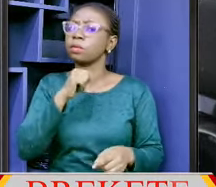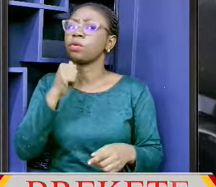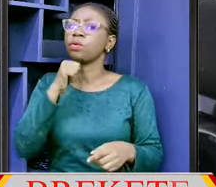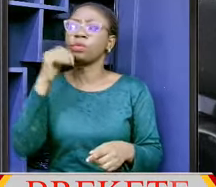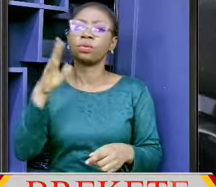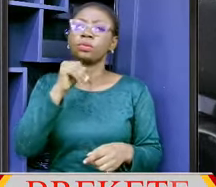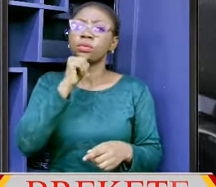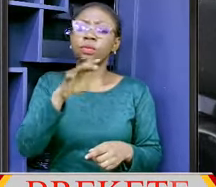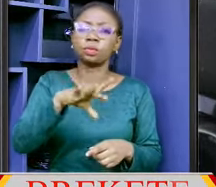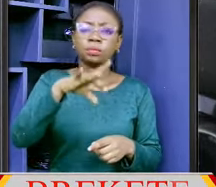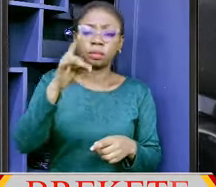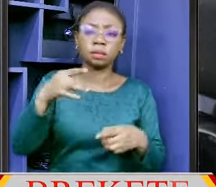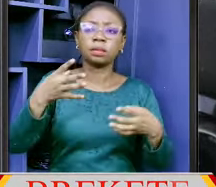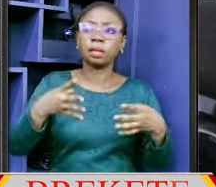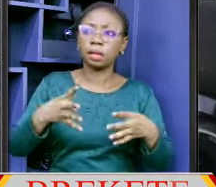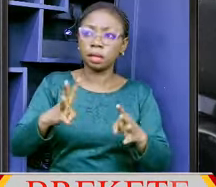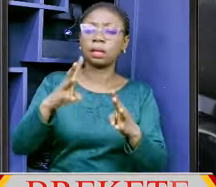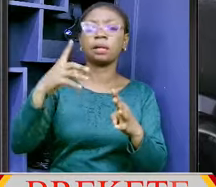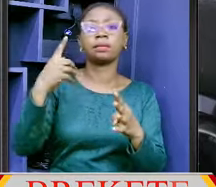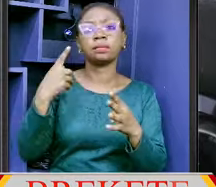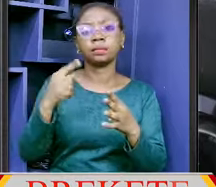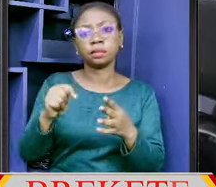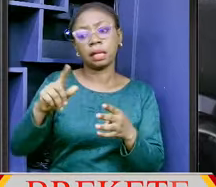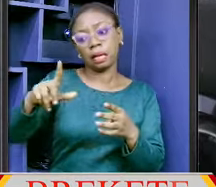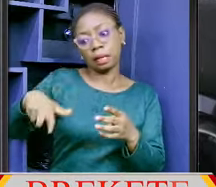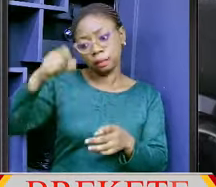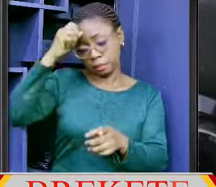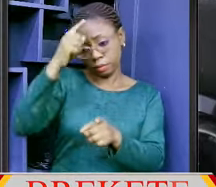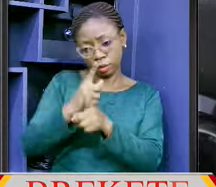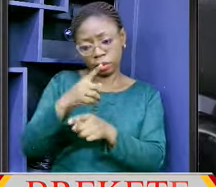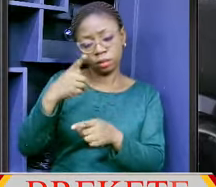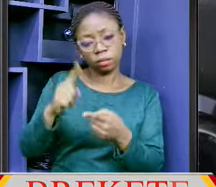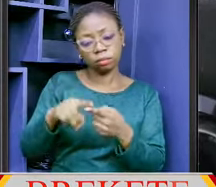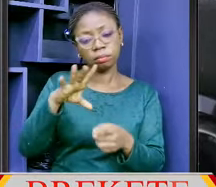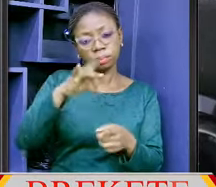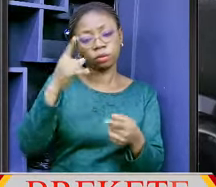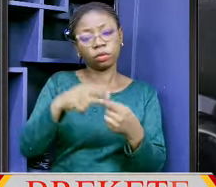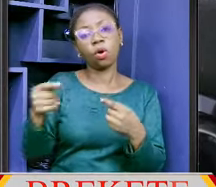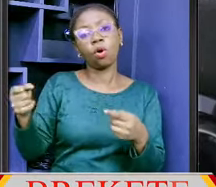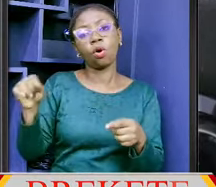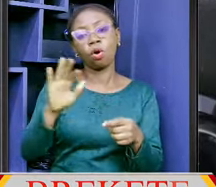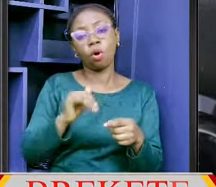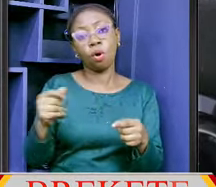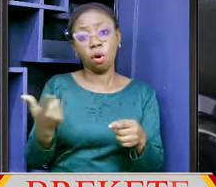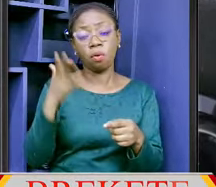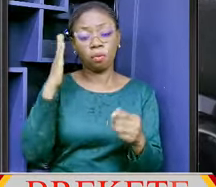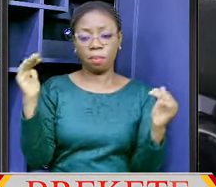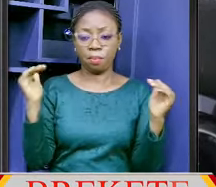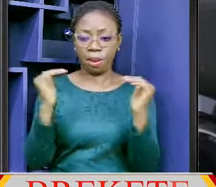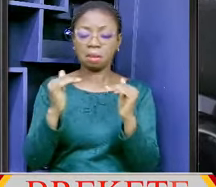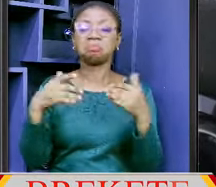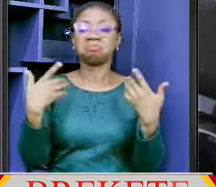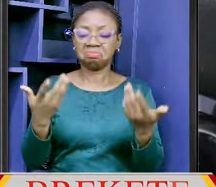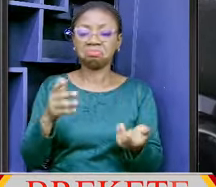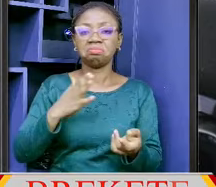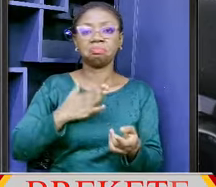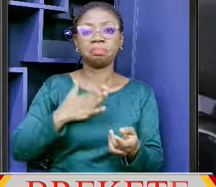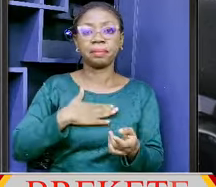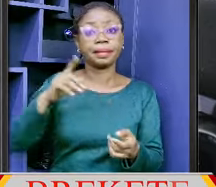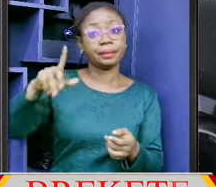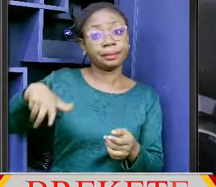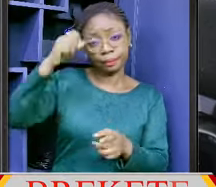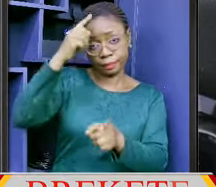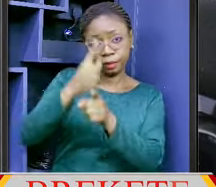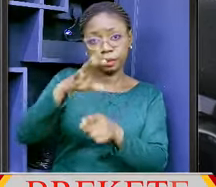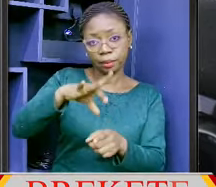start again to pick so that the whole thing will rhyme. My late brother pick, followed by the one that he follow.